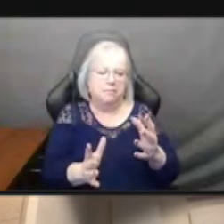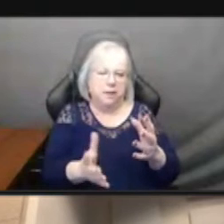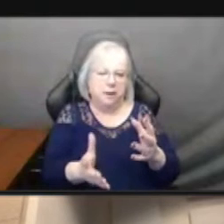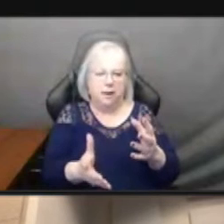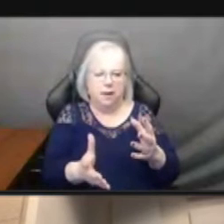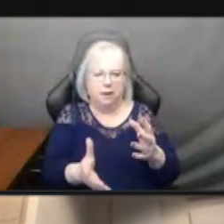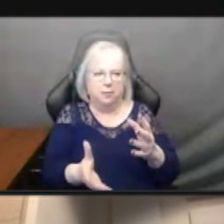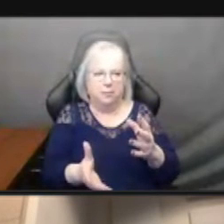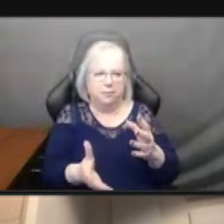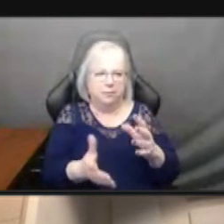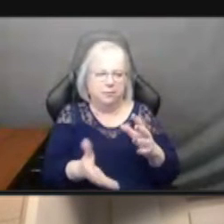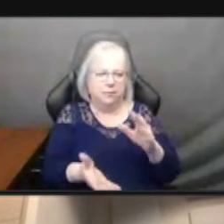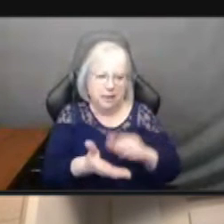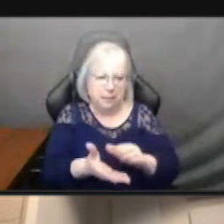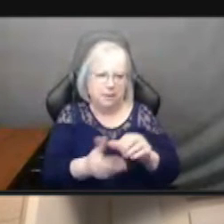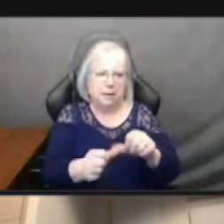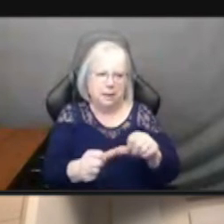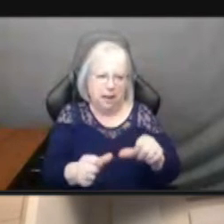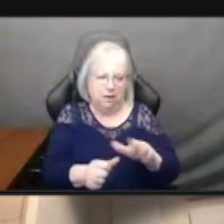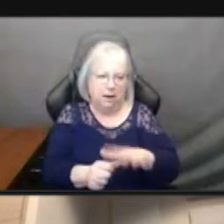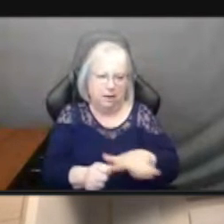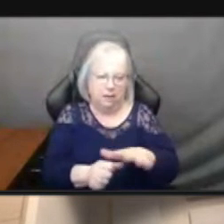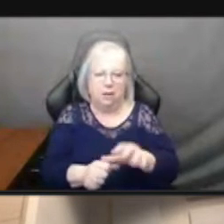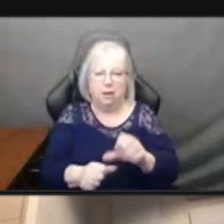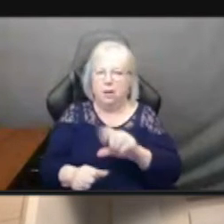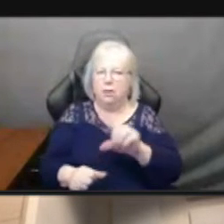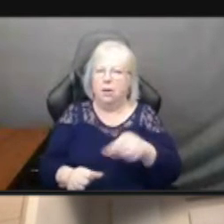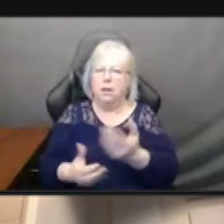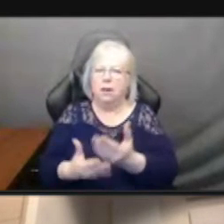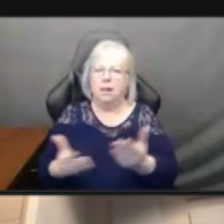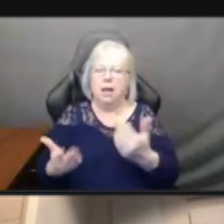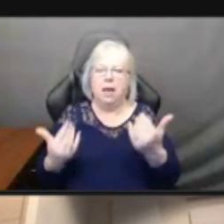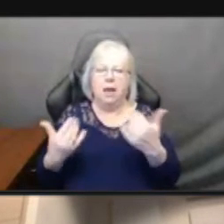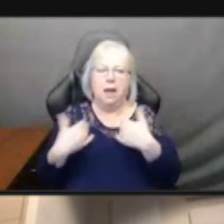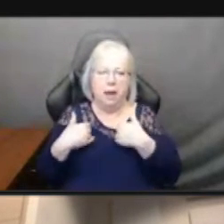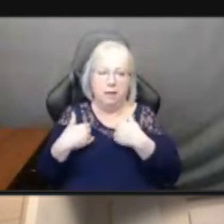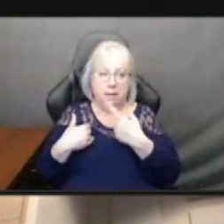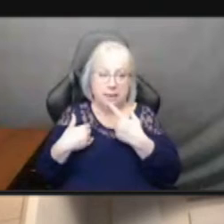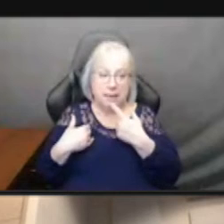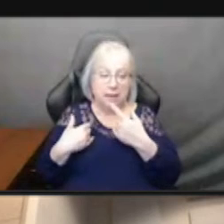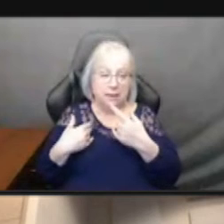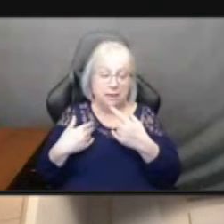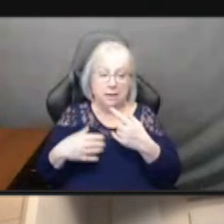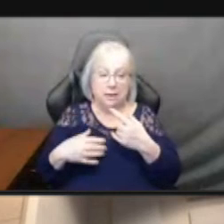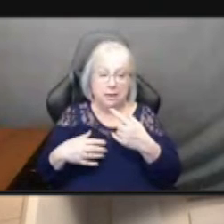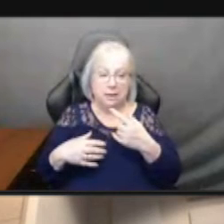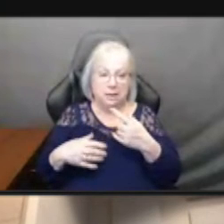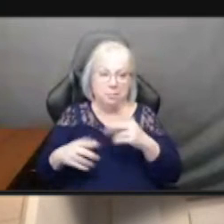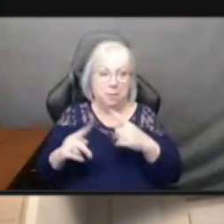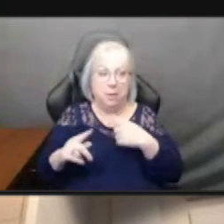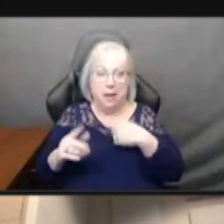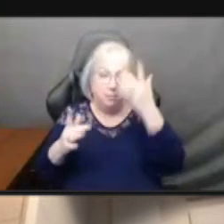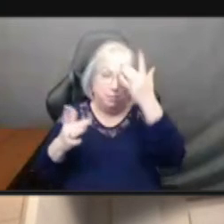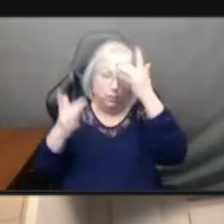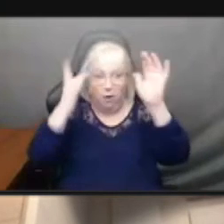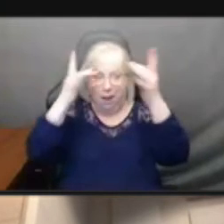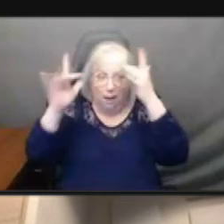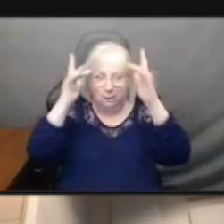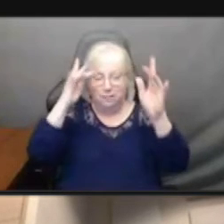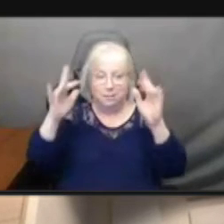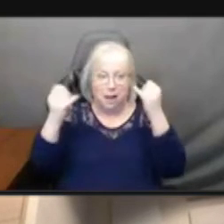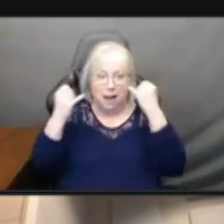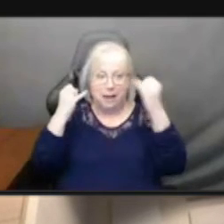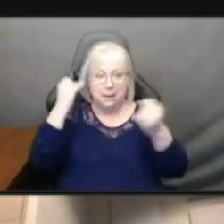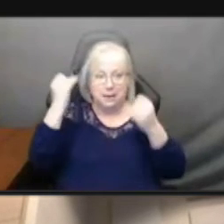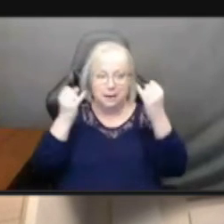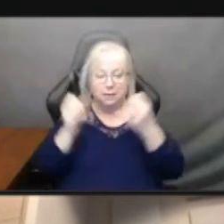it down. And so the only thing that I have to say is, instead of everybody got these bright ideas in order to